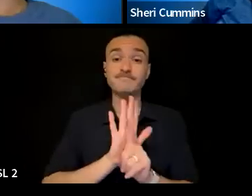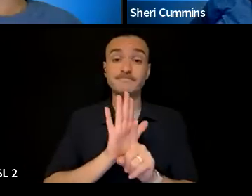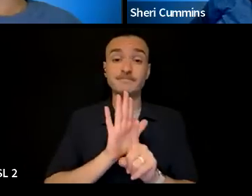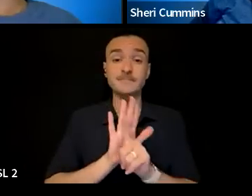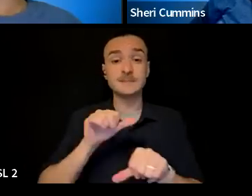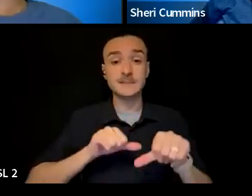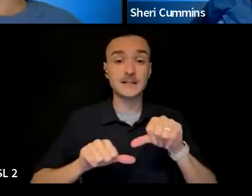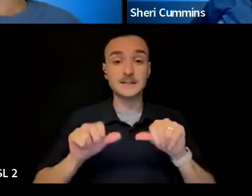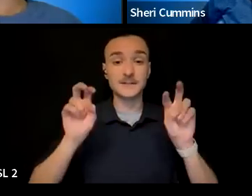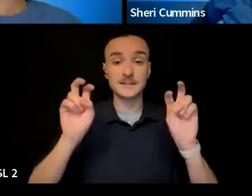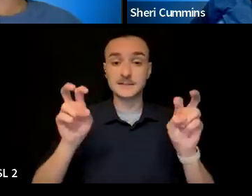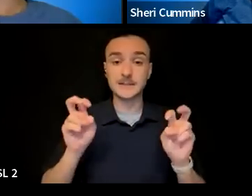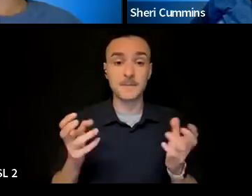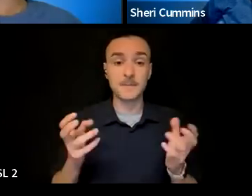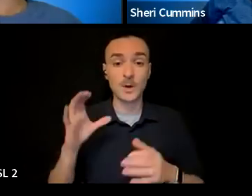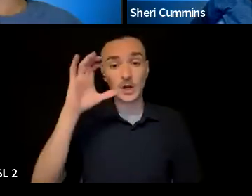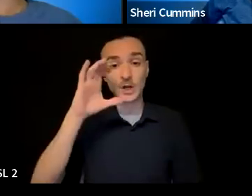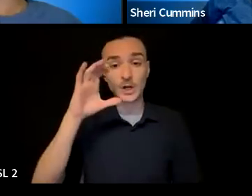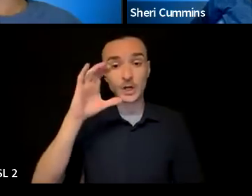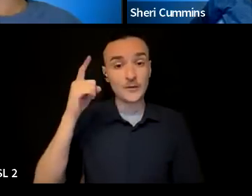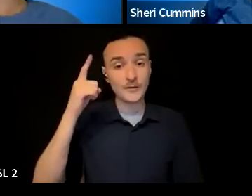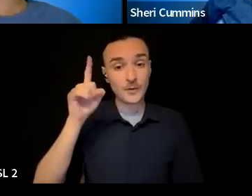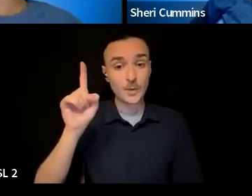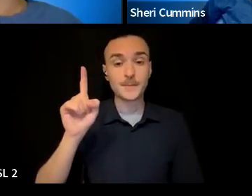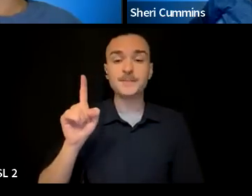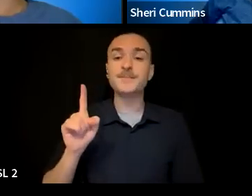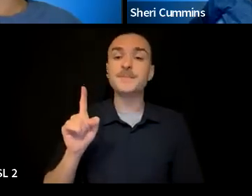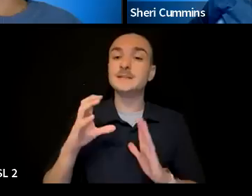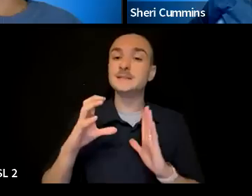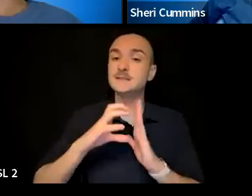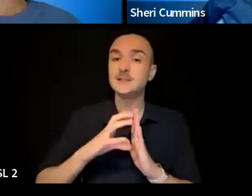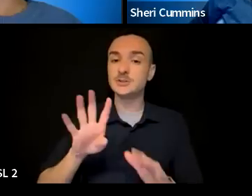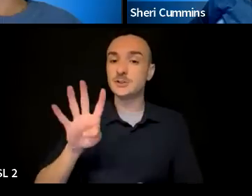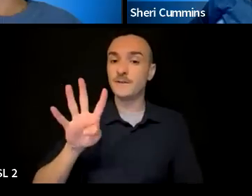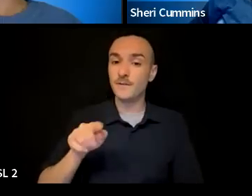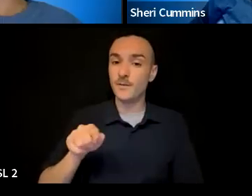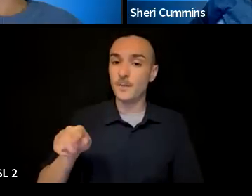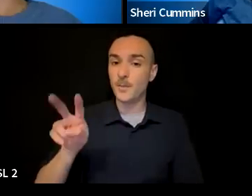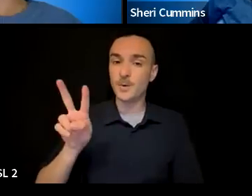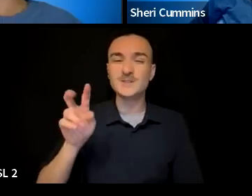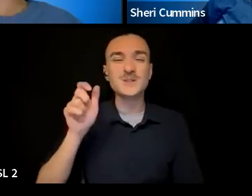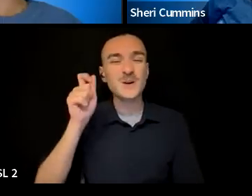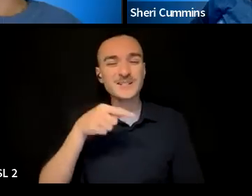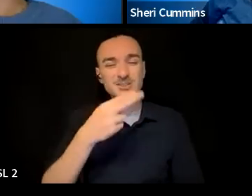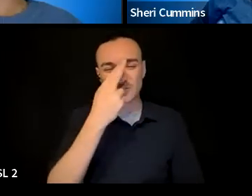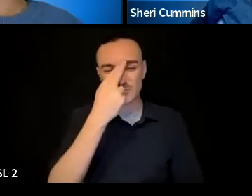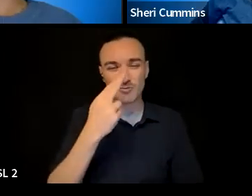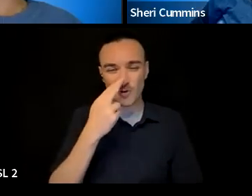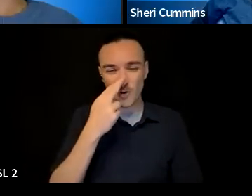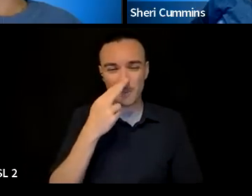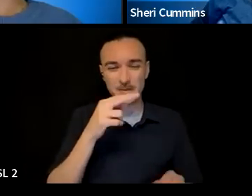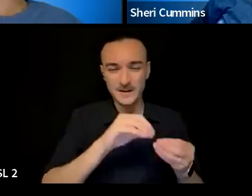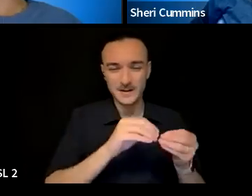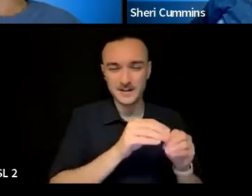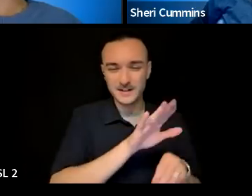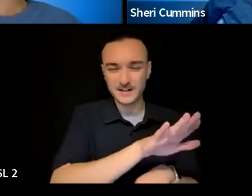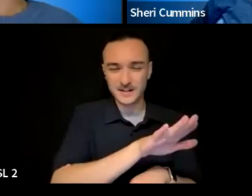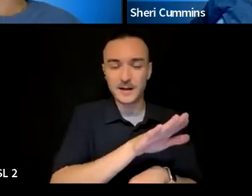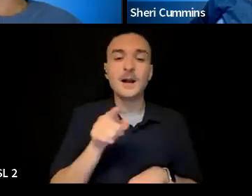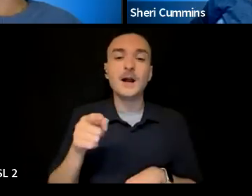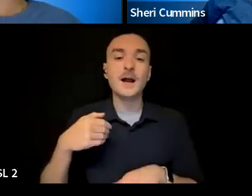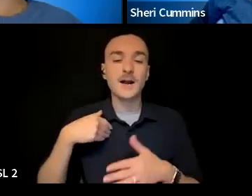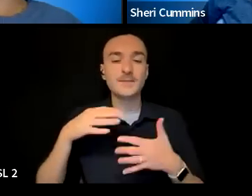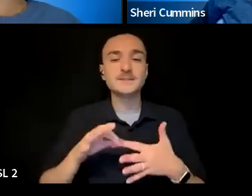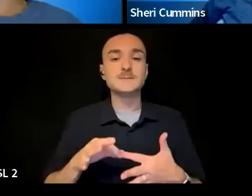sought. Section 4.2, and we use Roman numerals, they have special application instructions.